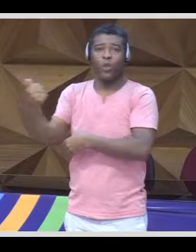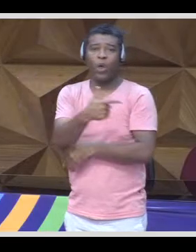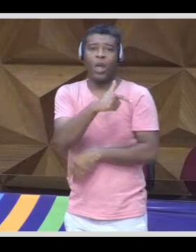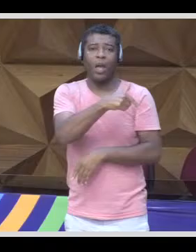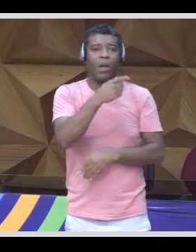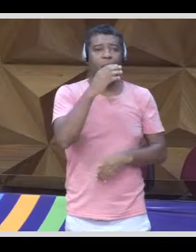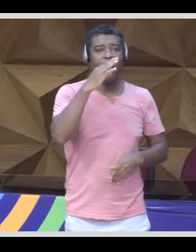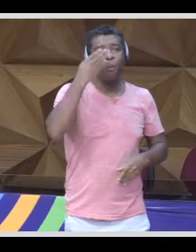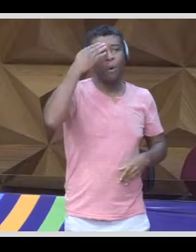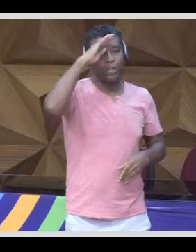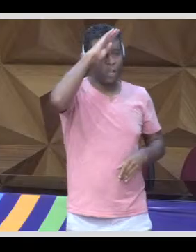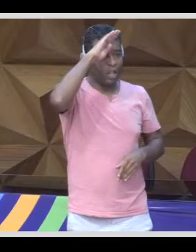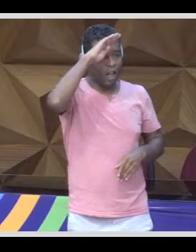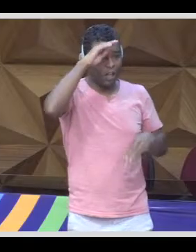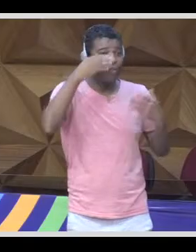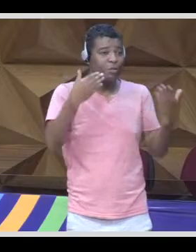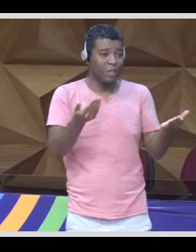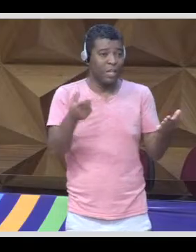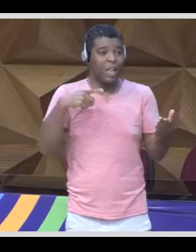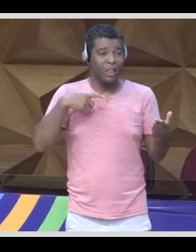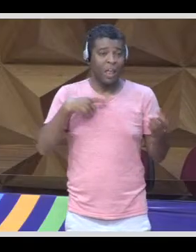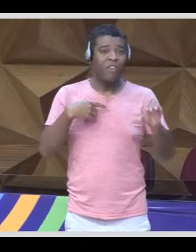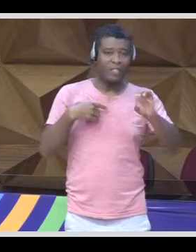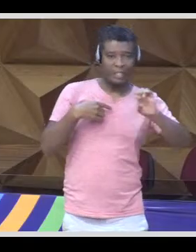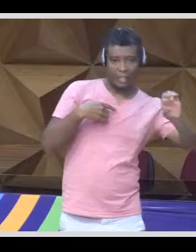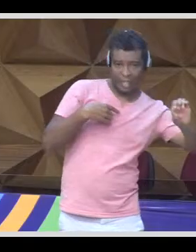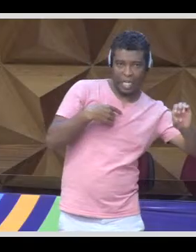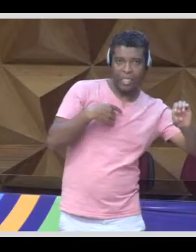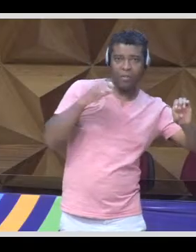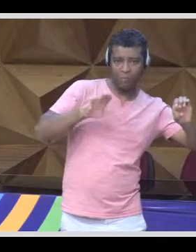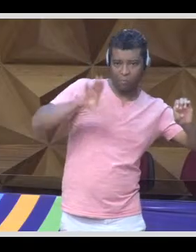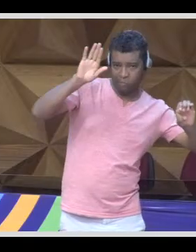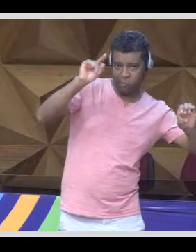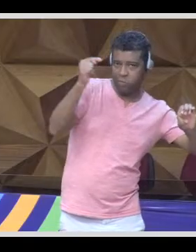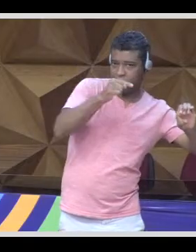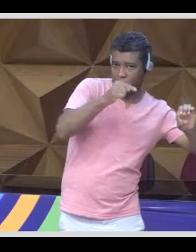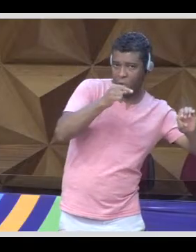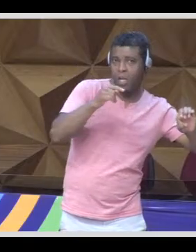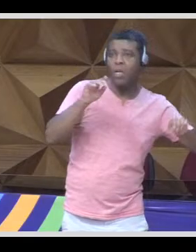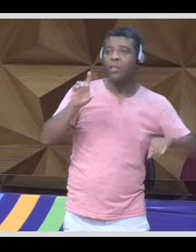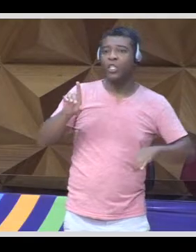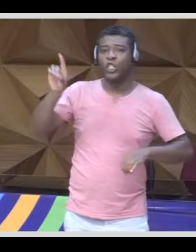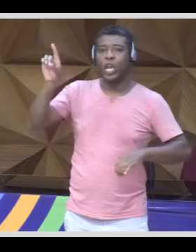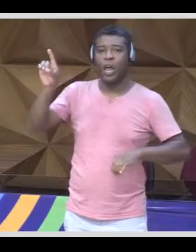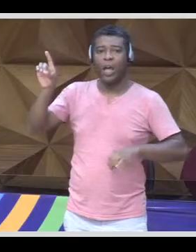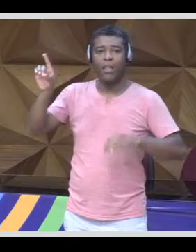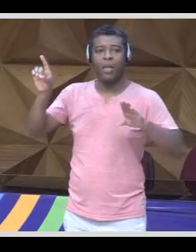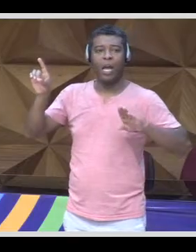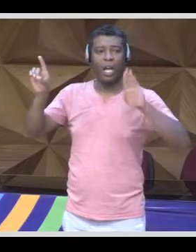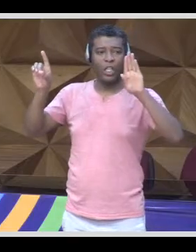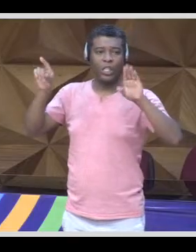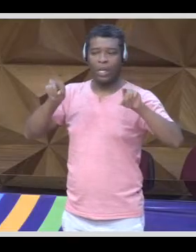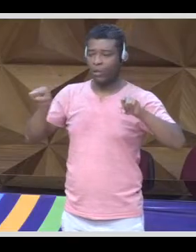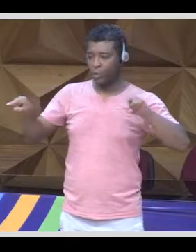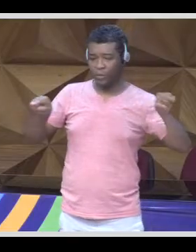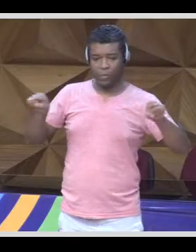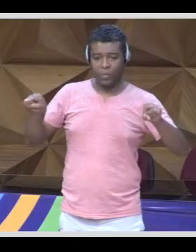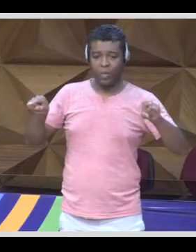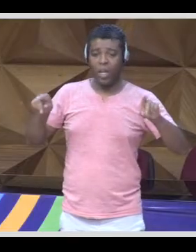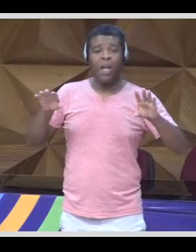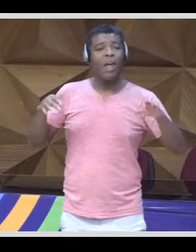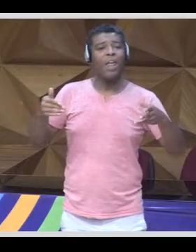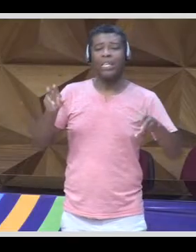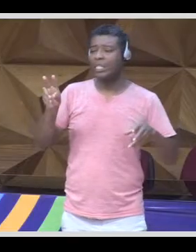And it was a close call, 52 against 48%. And it was very conflictuous. We